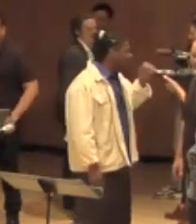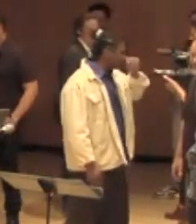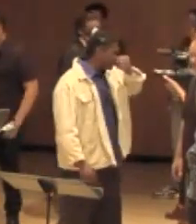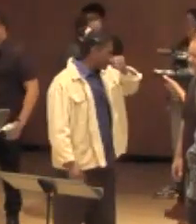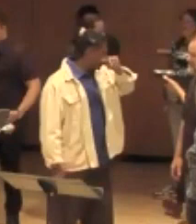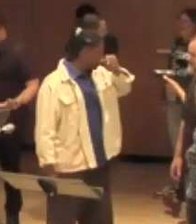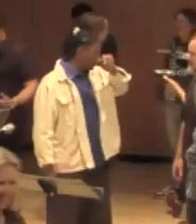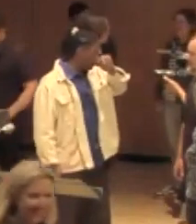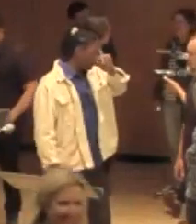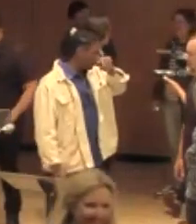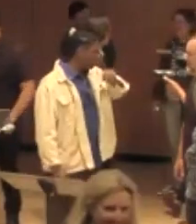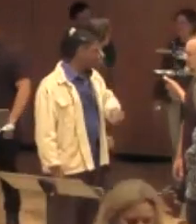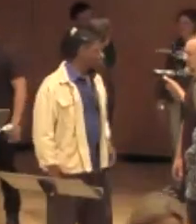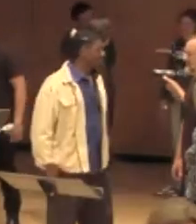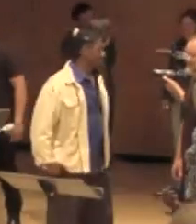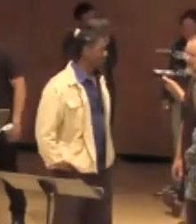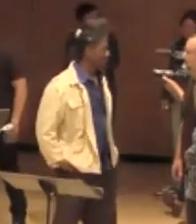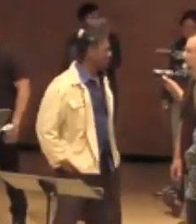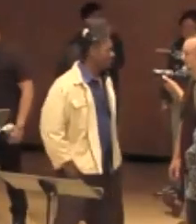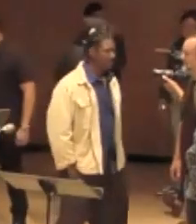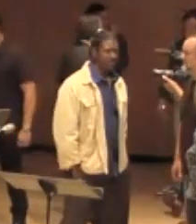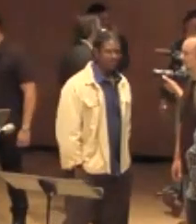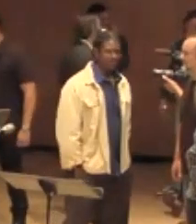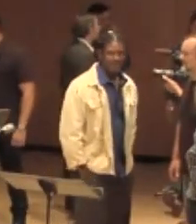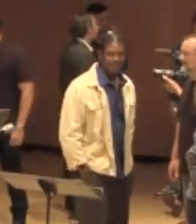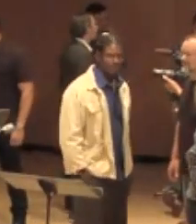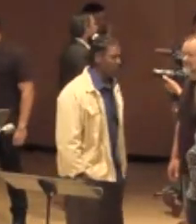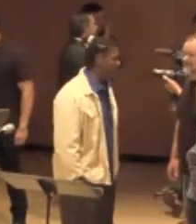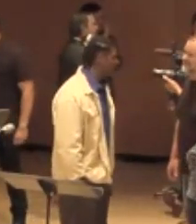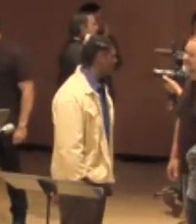right but you know what no one really did